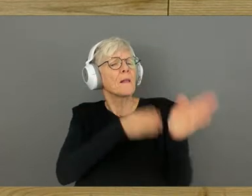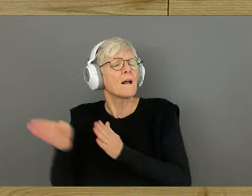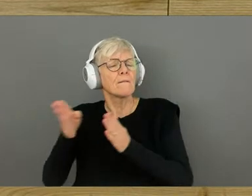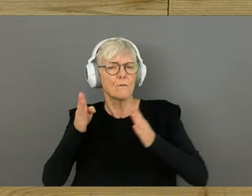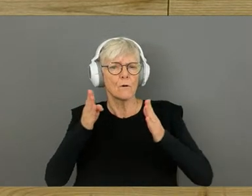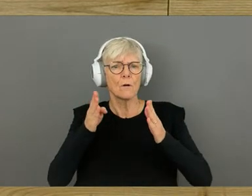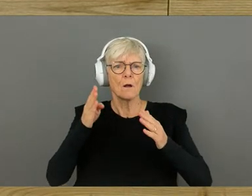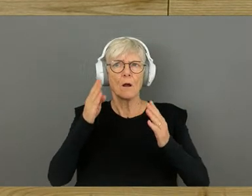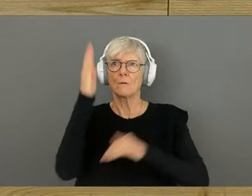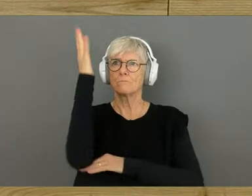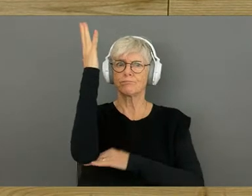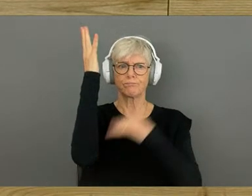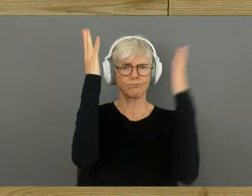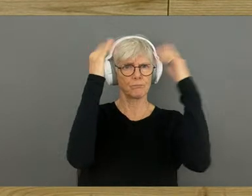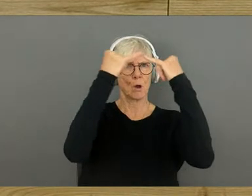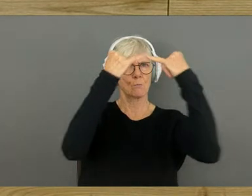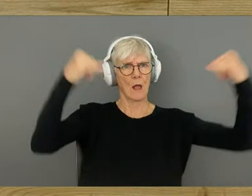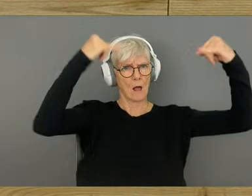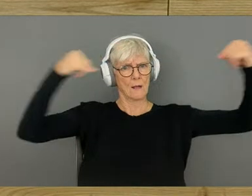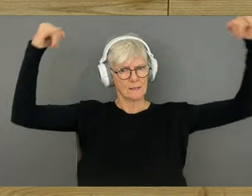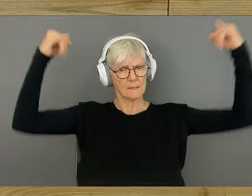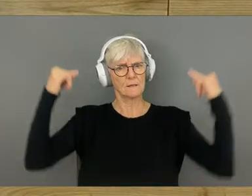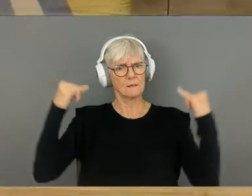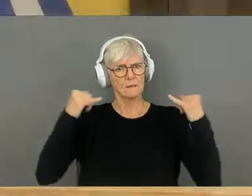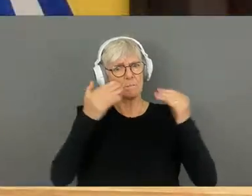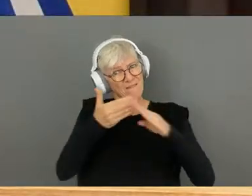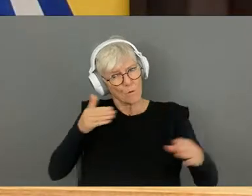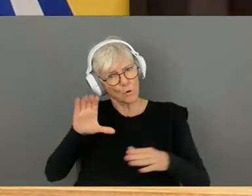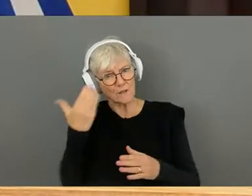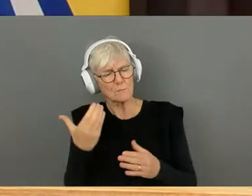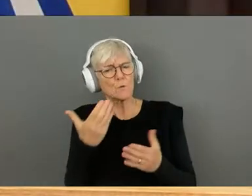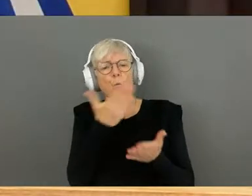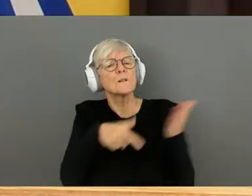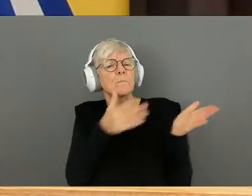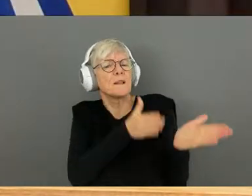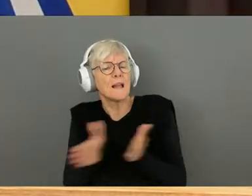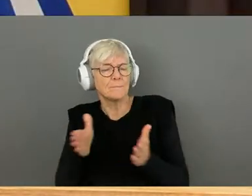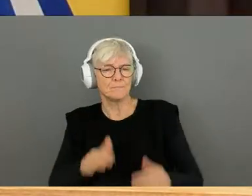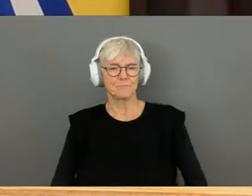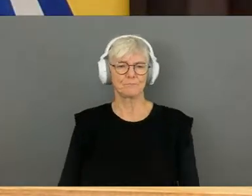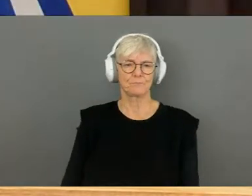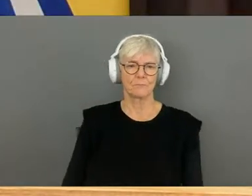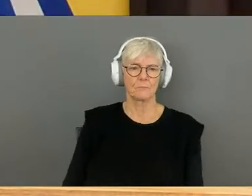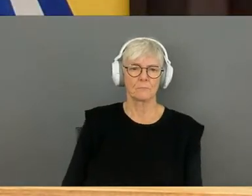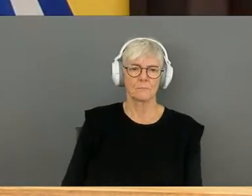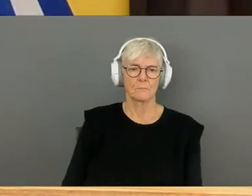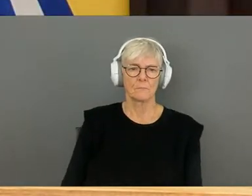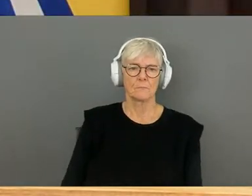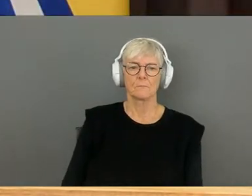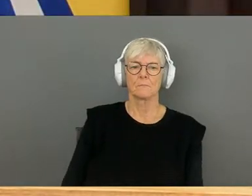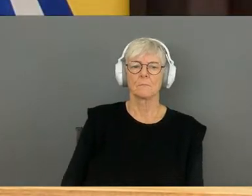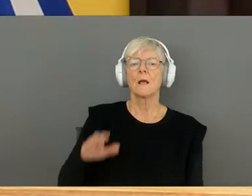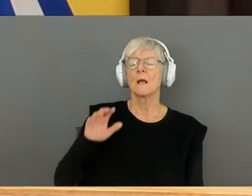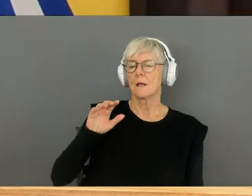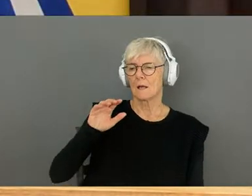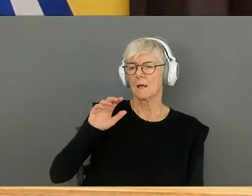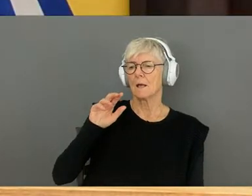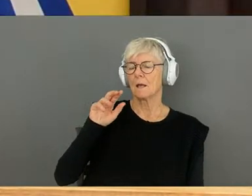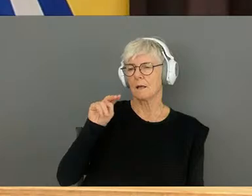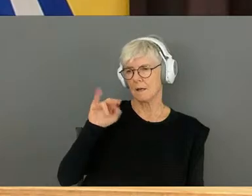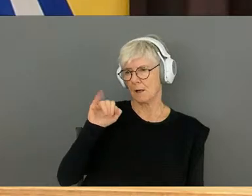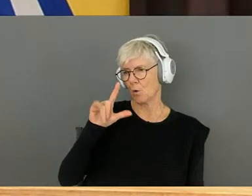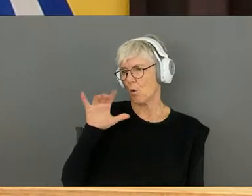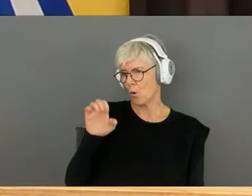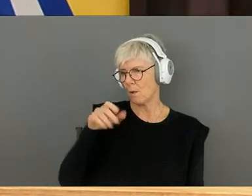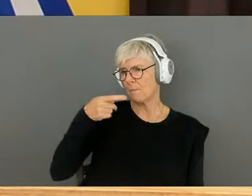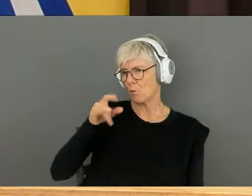Thank you for this question. So we're working so hard. All of our